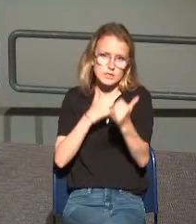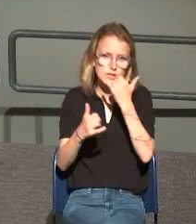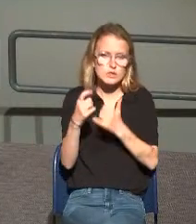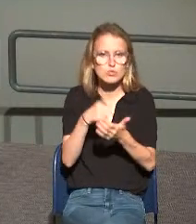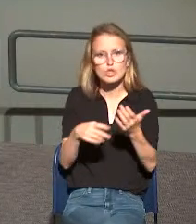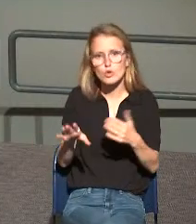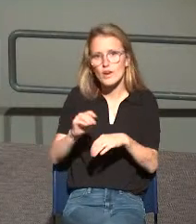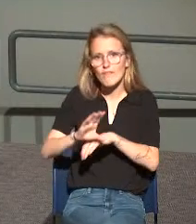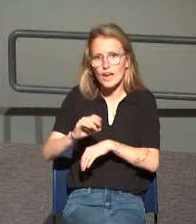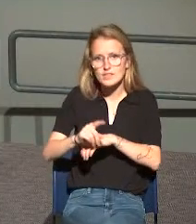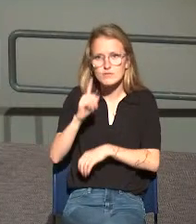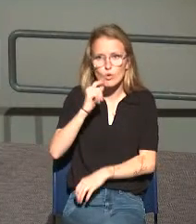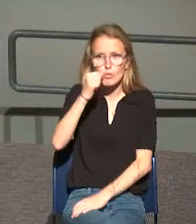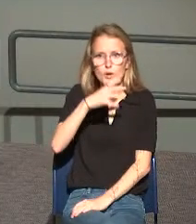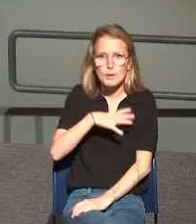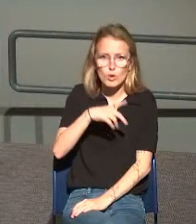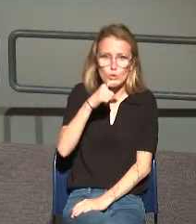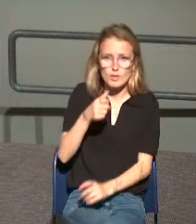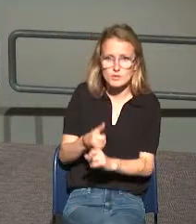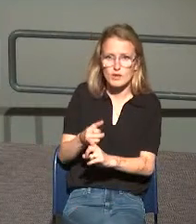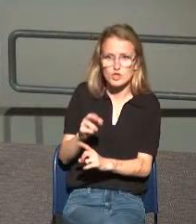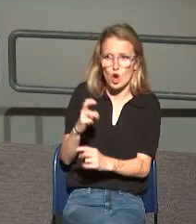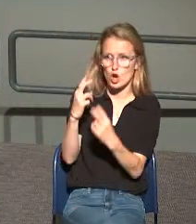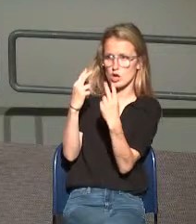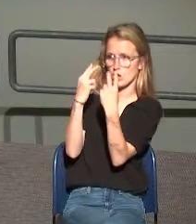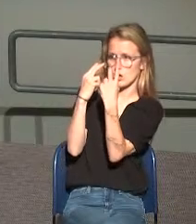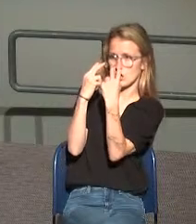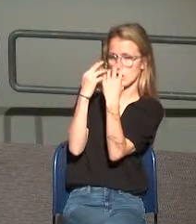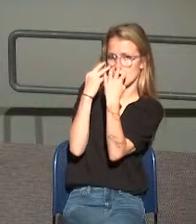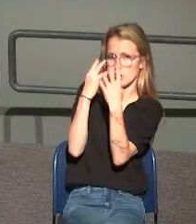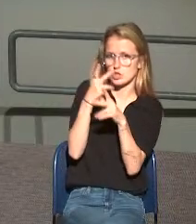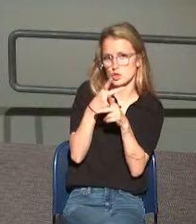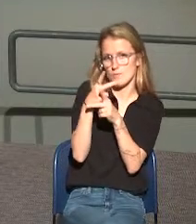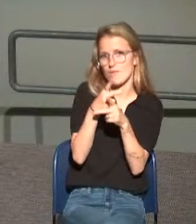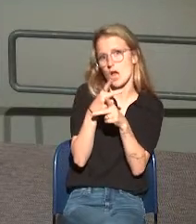under those microscopes, and what advice for those that look through the microscope?